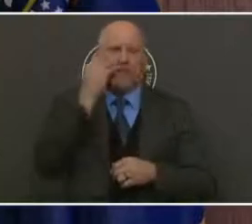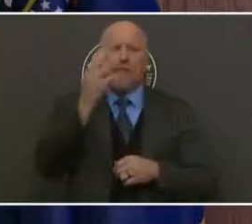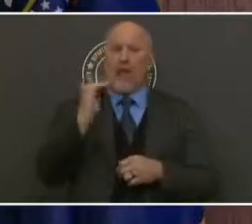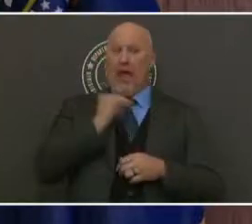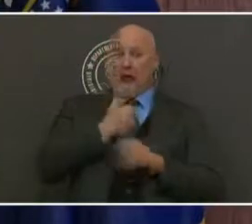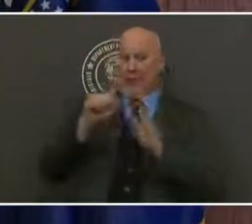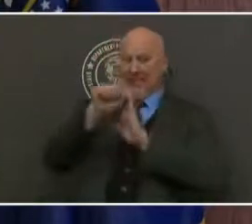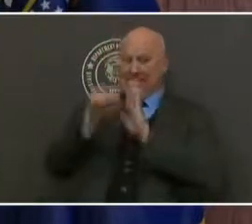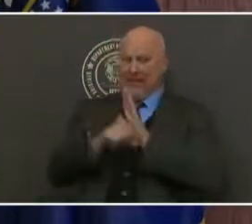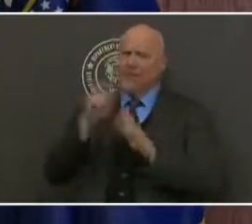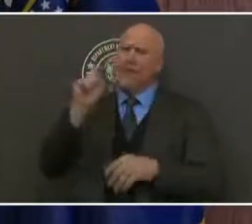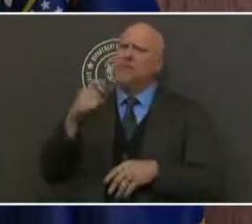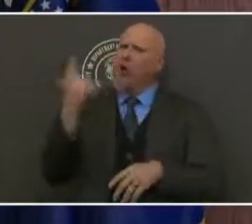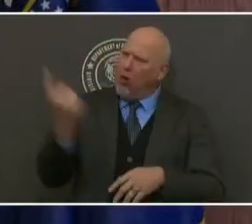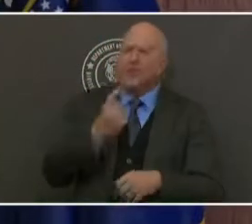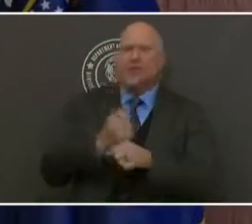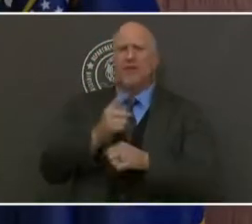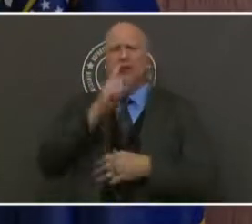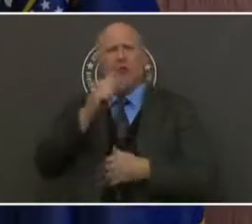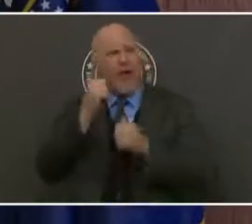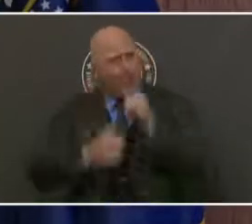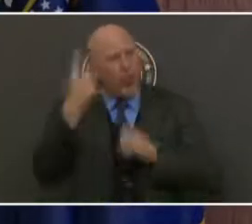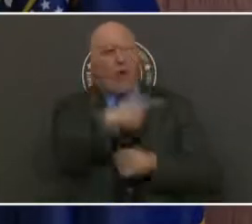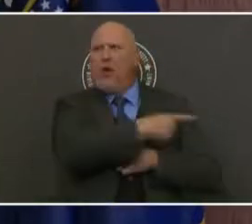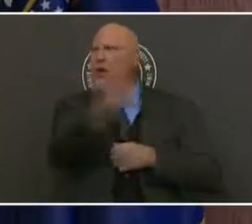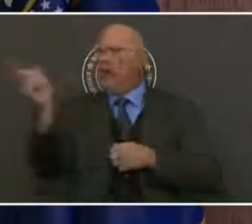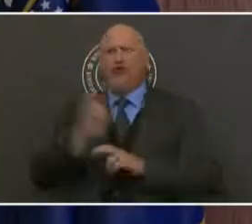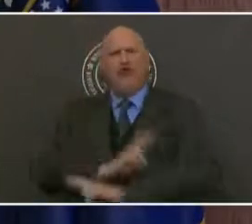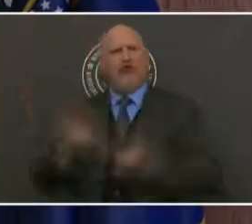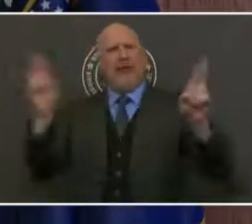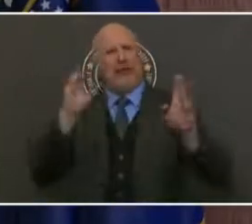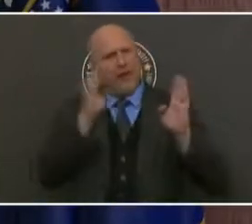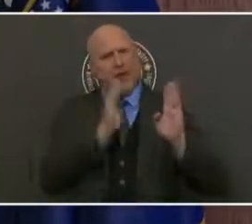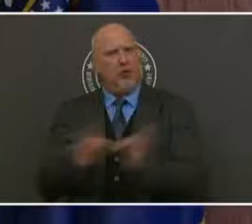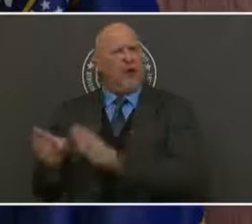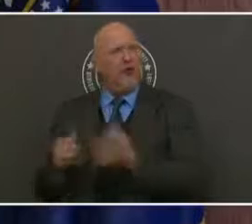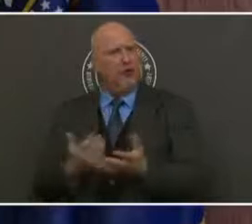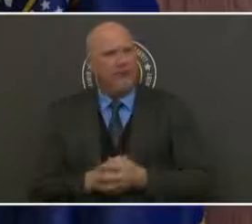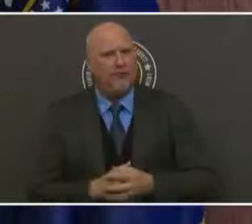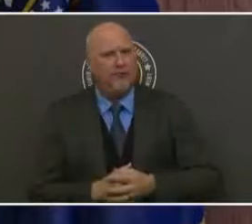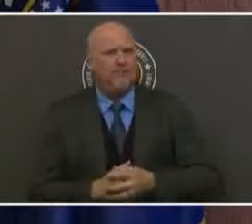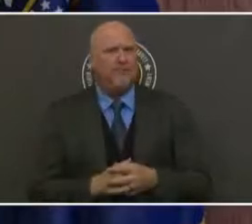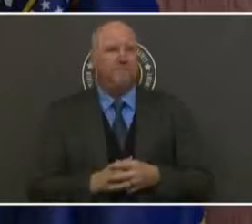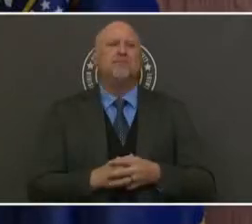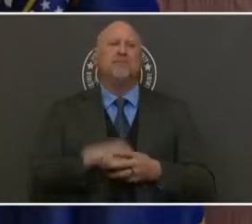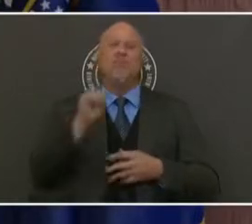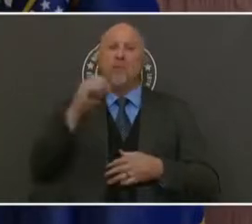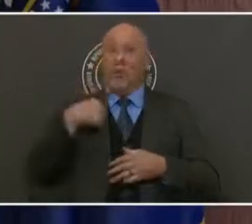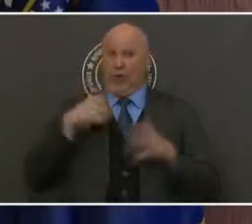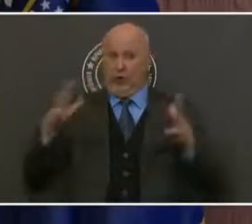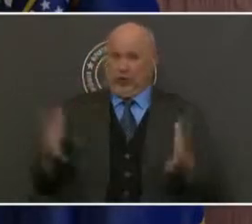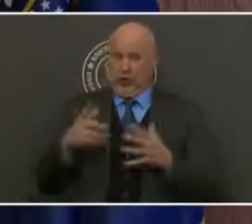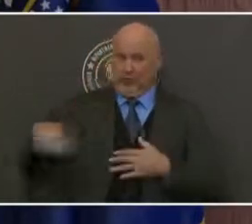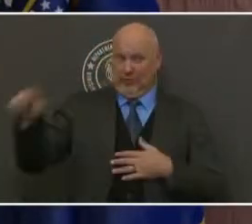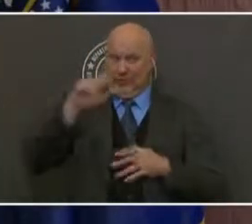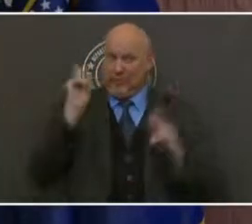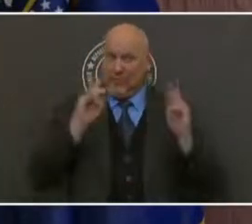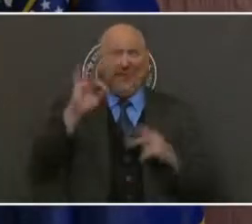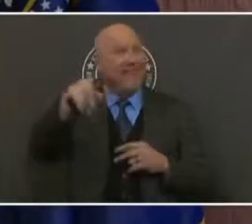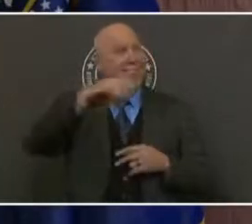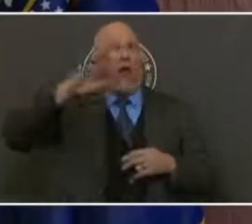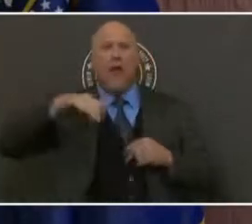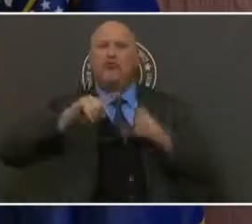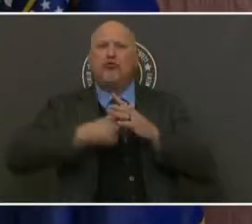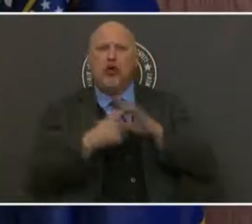preparing. Just take it one step at a time. We want to encourage people to start, if you haven't, storing some food and some water. Keep it in